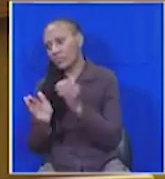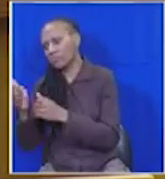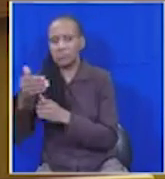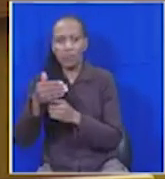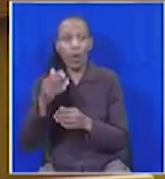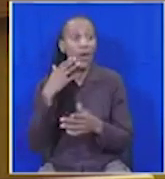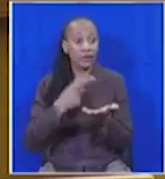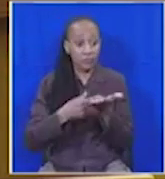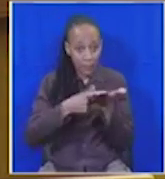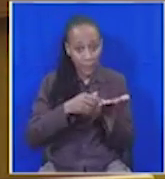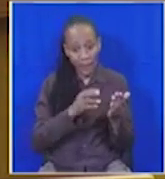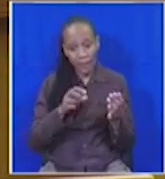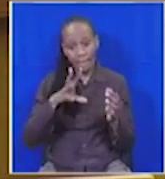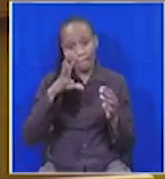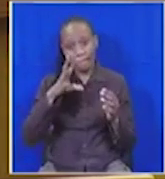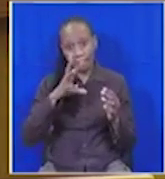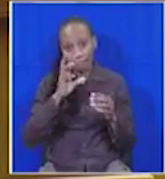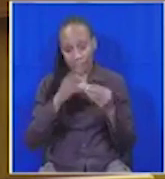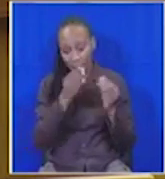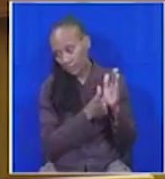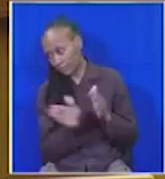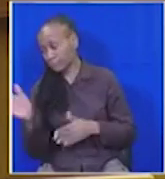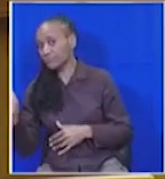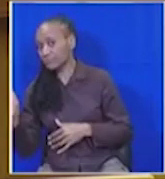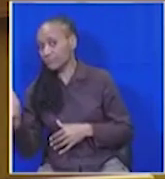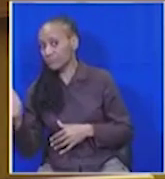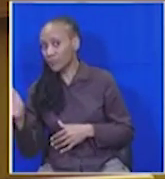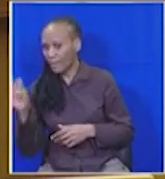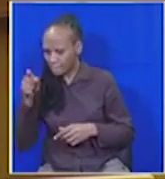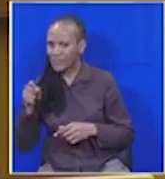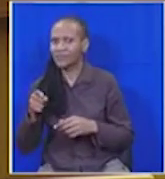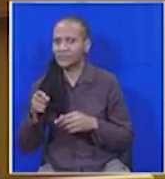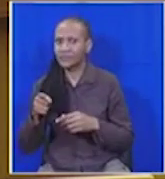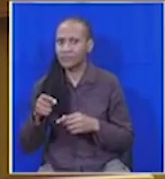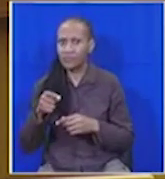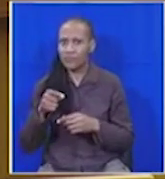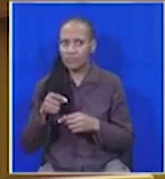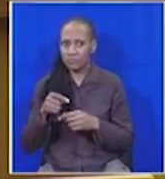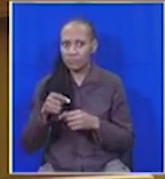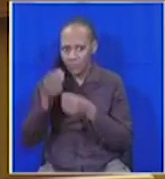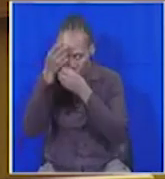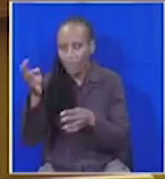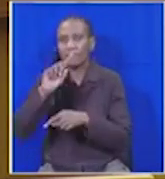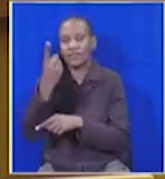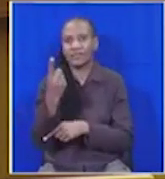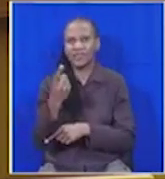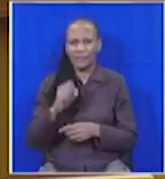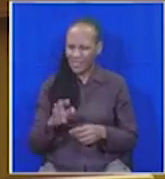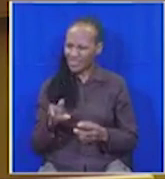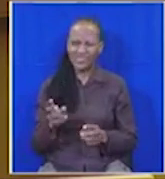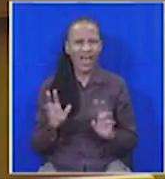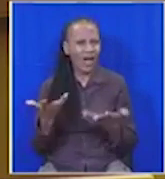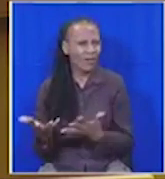debate, which is rather at odds with parliamentary practice, where we know we have people from